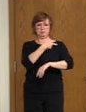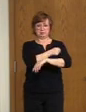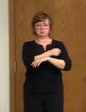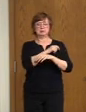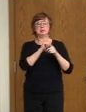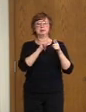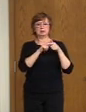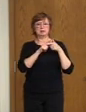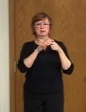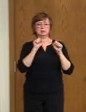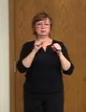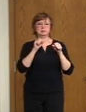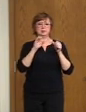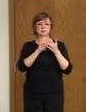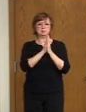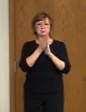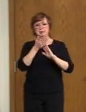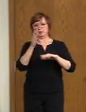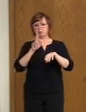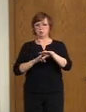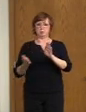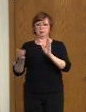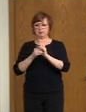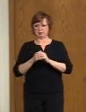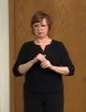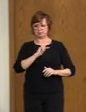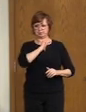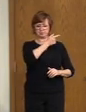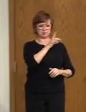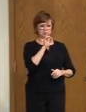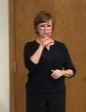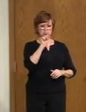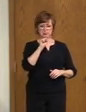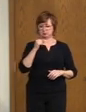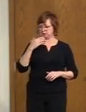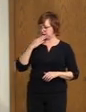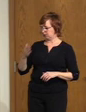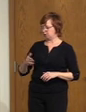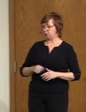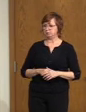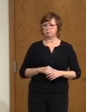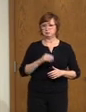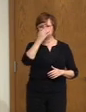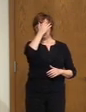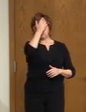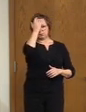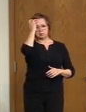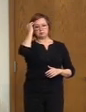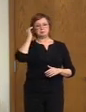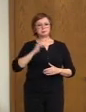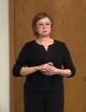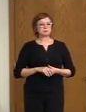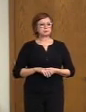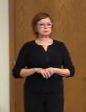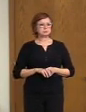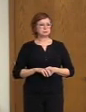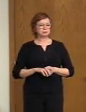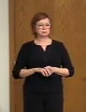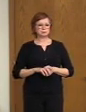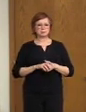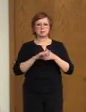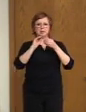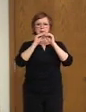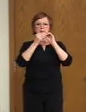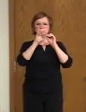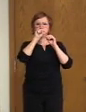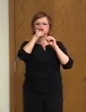I have a few comments after Dr. Shahab. Well, thank you, Mr. Livingston. So I'll just maybe go over a few numbers